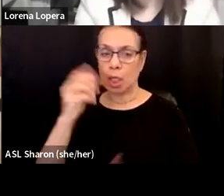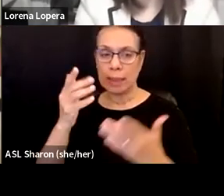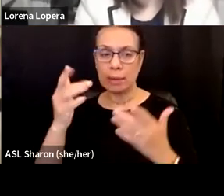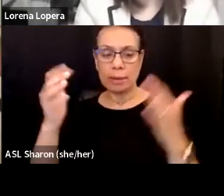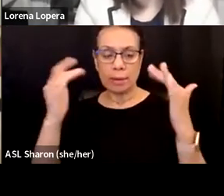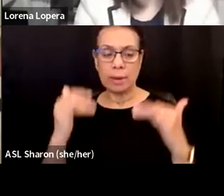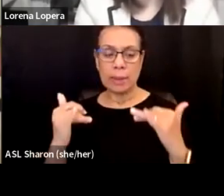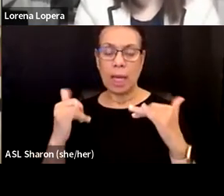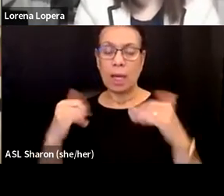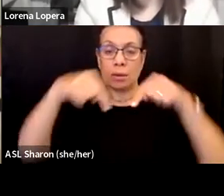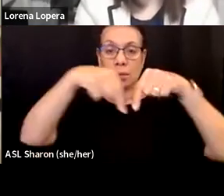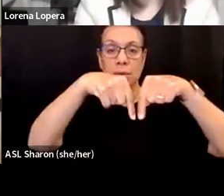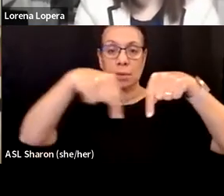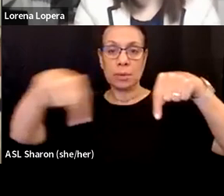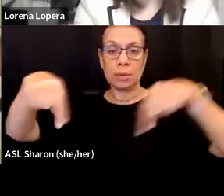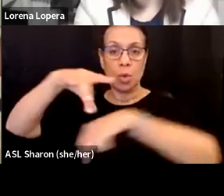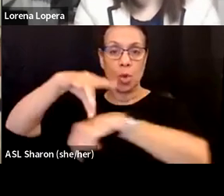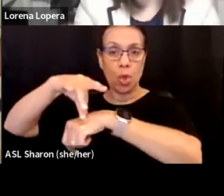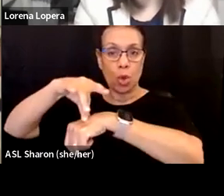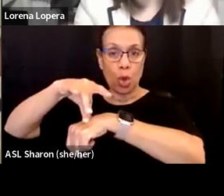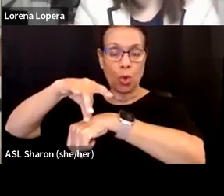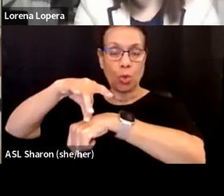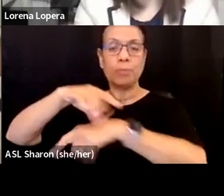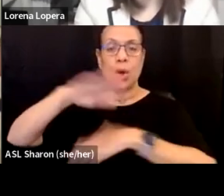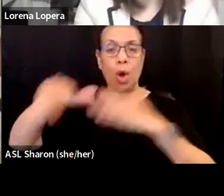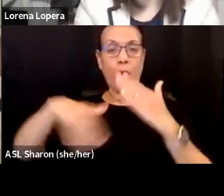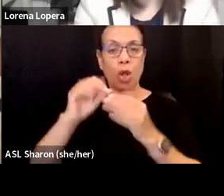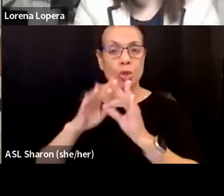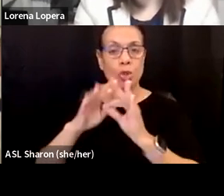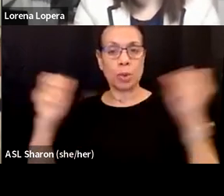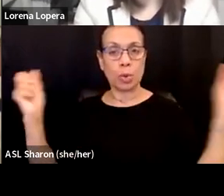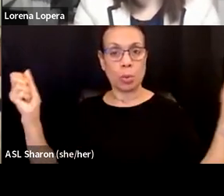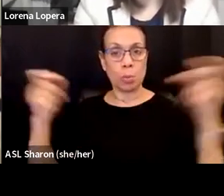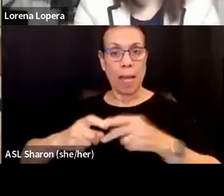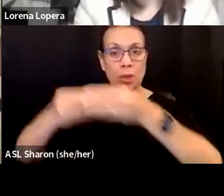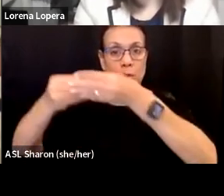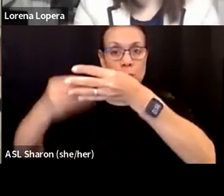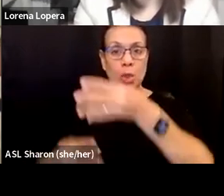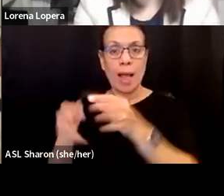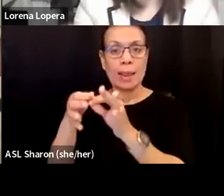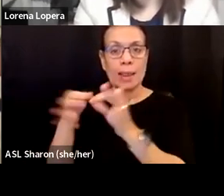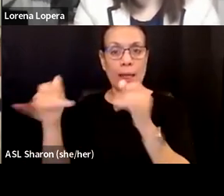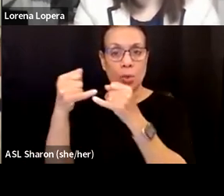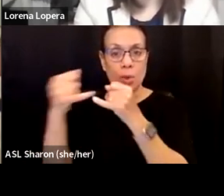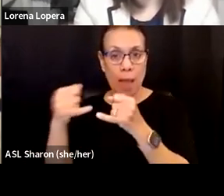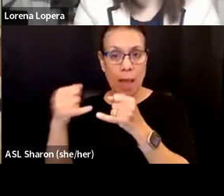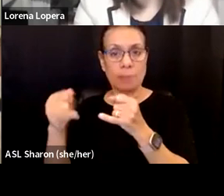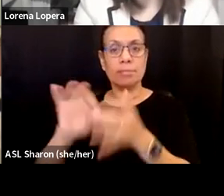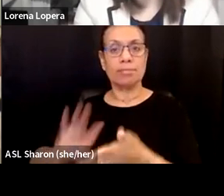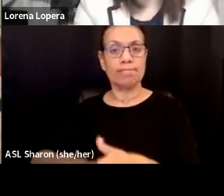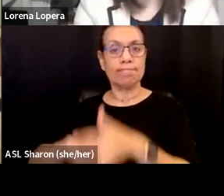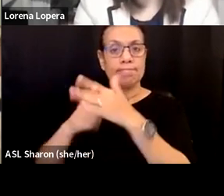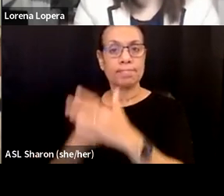not the interpretation icon all interpreters will be sent to your channels and you can begin interpreting again thank